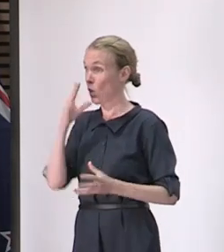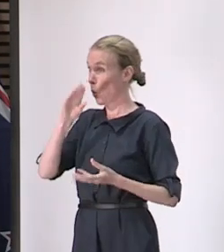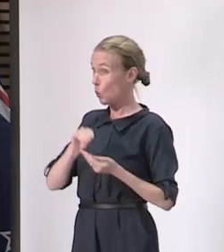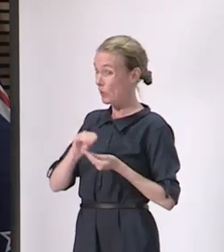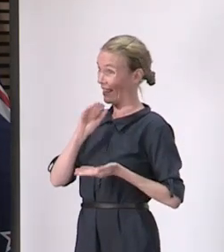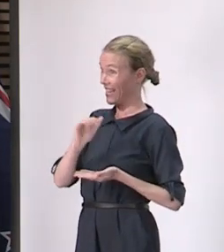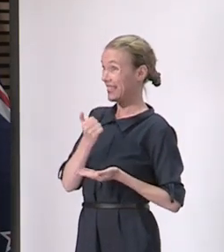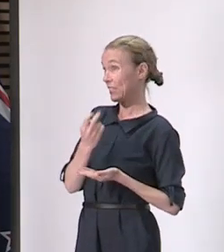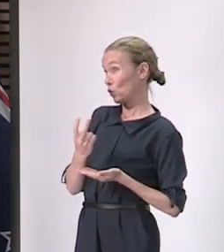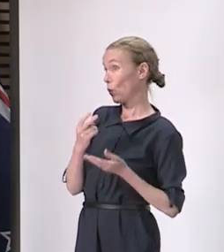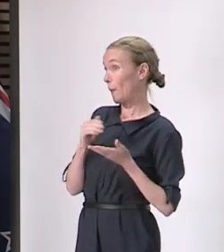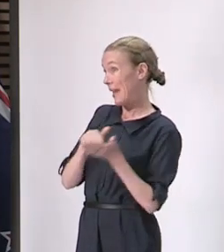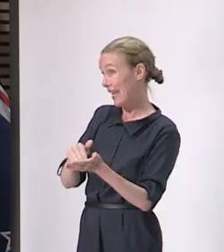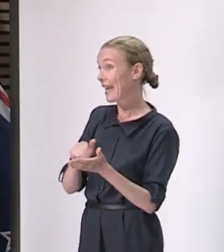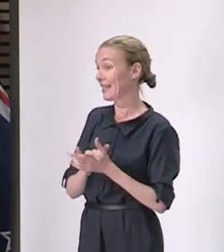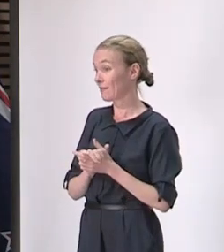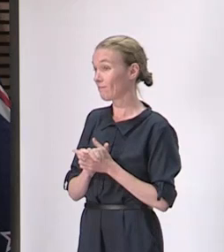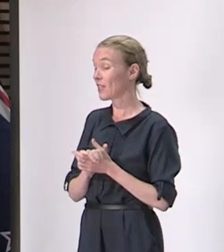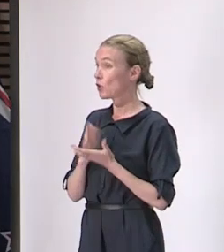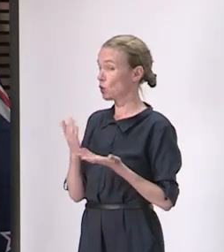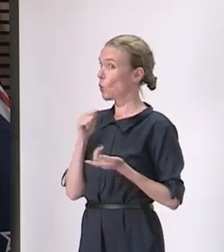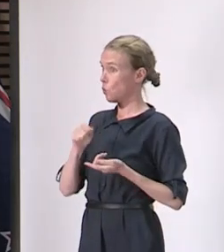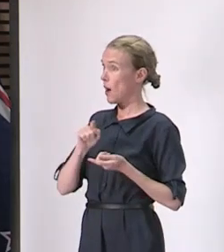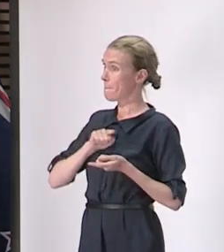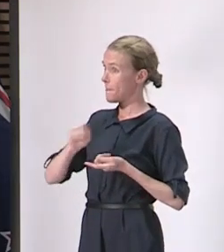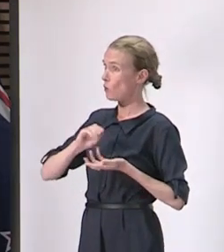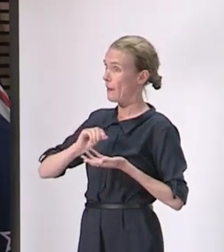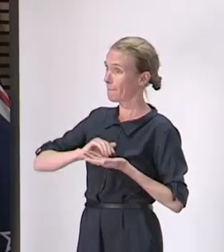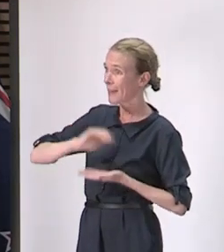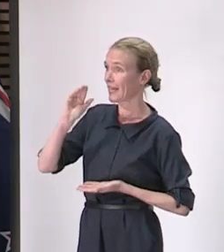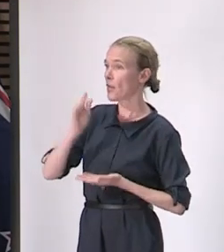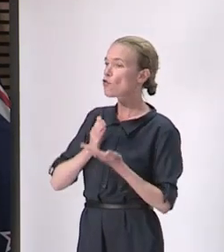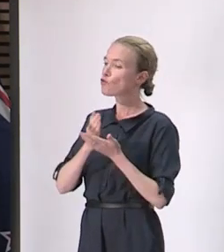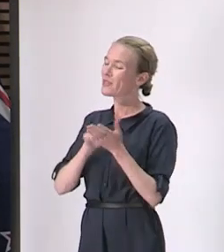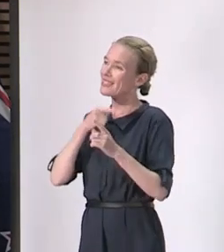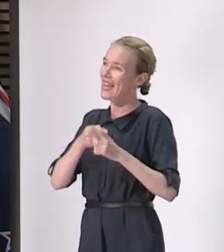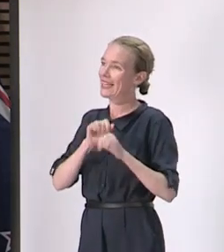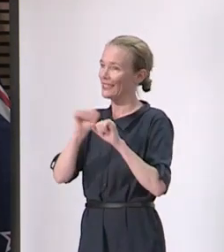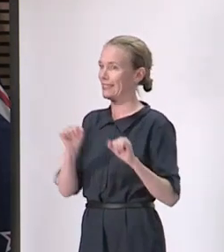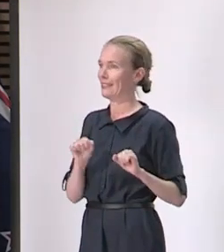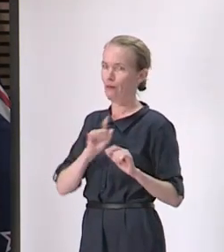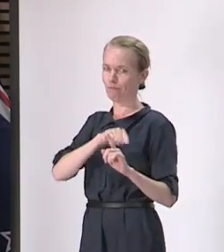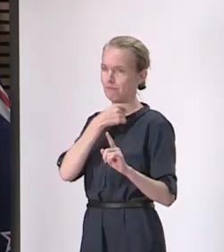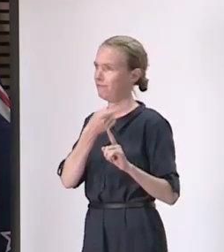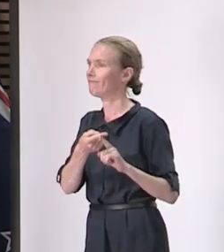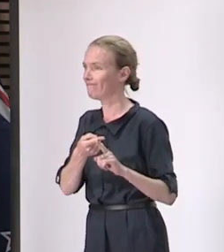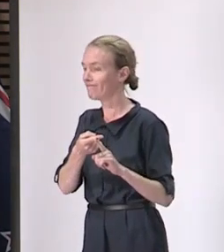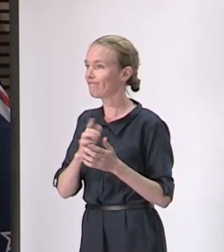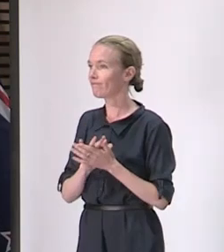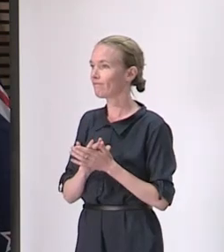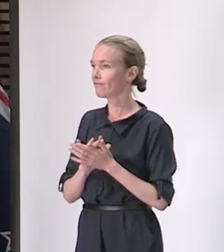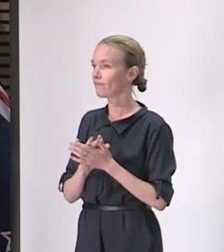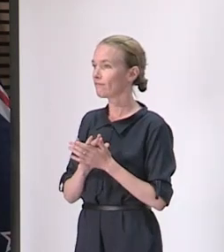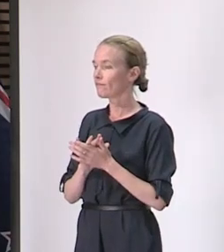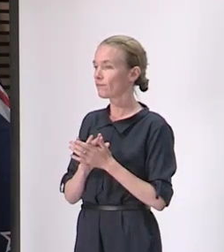This package announced last month is the largest support package to business via the tax system in modern history. Today, I